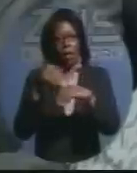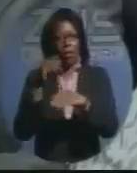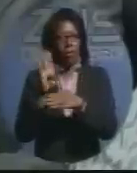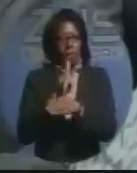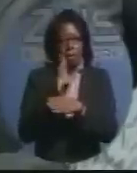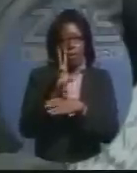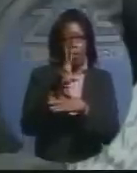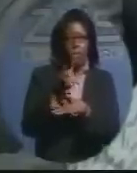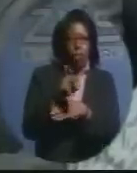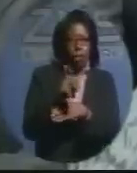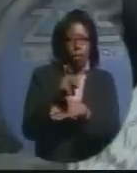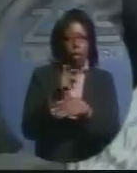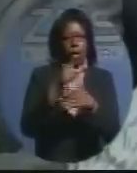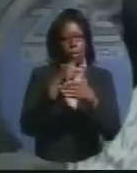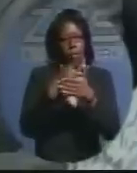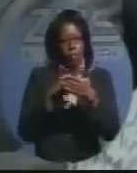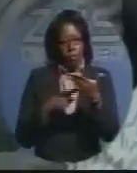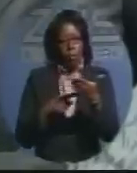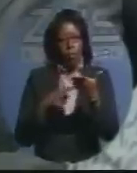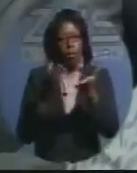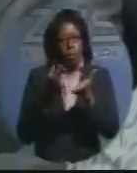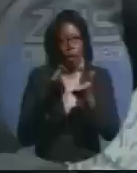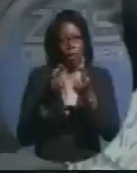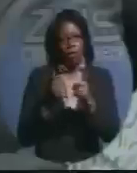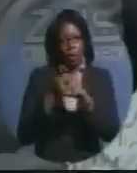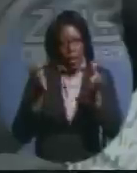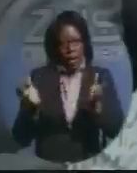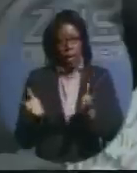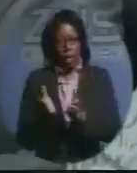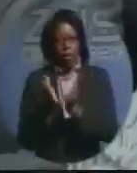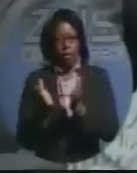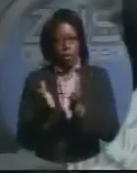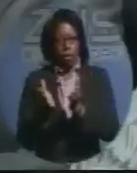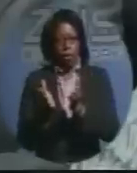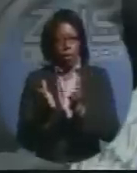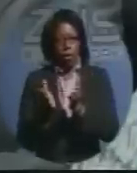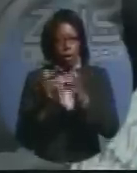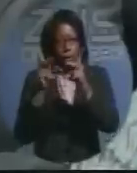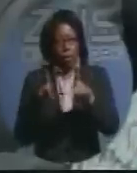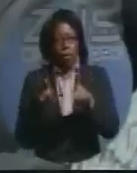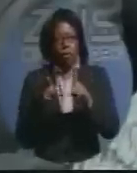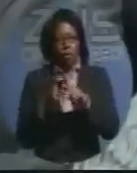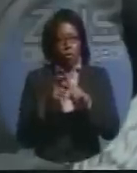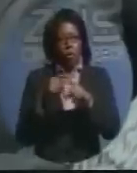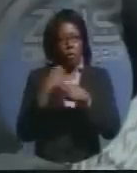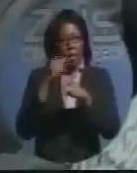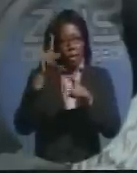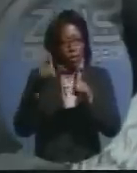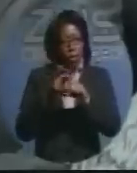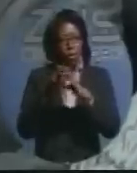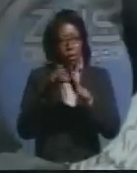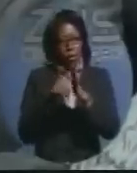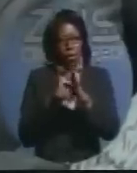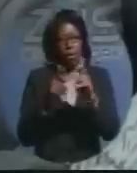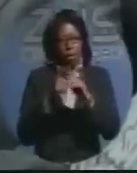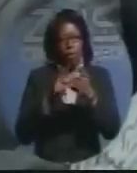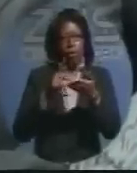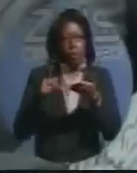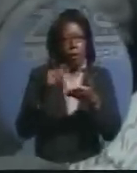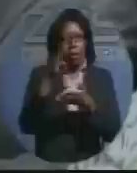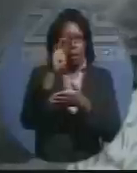But what we are encouraging them to do is to make agreements to bring their arrears current.